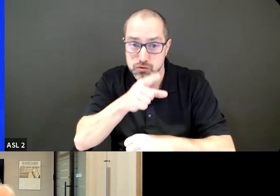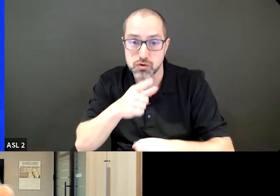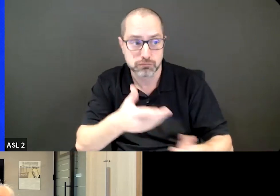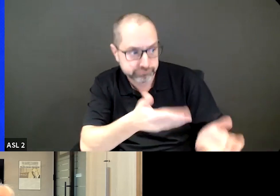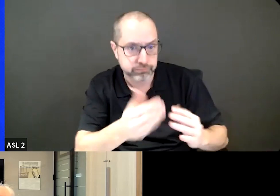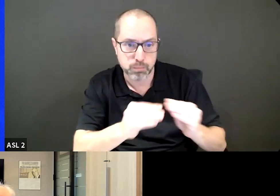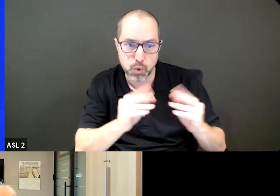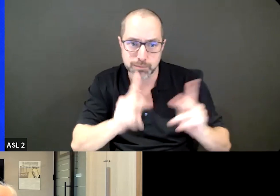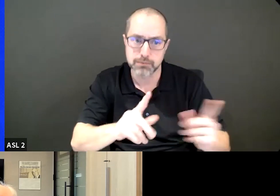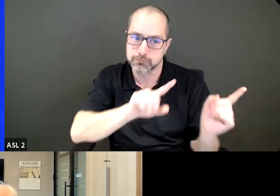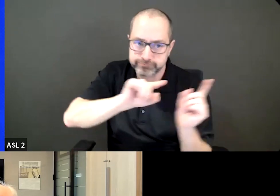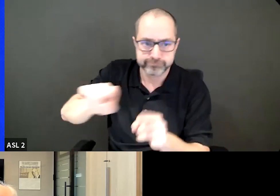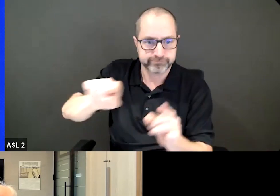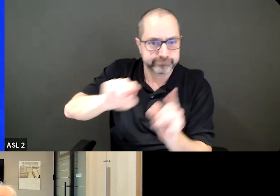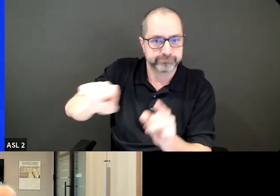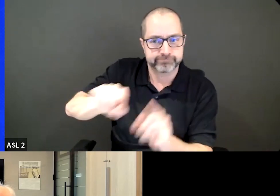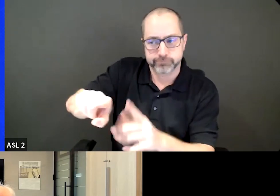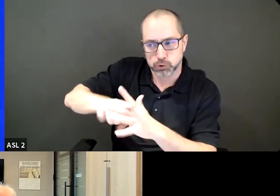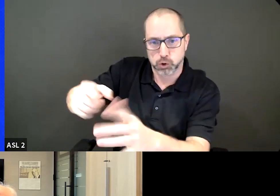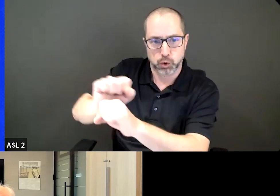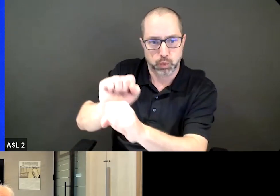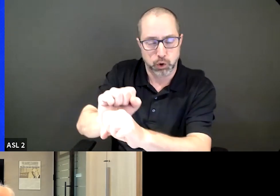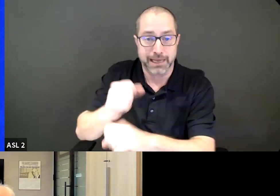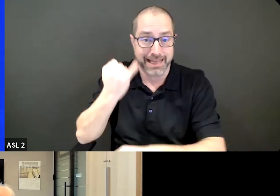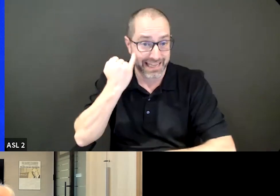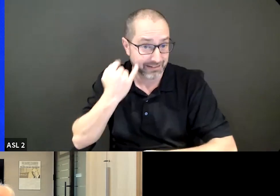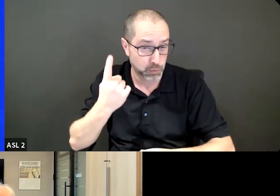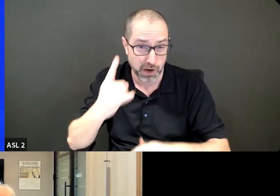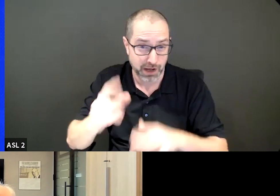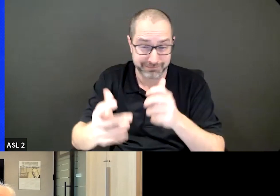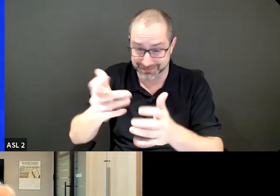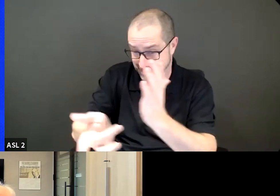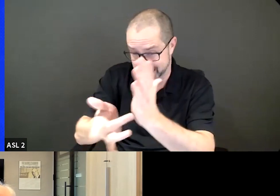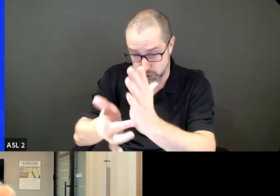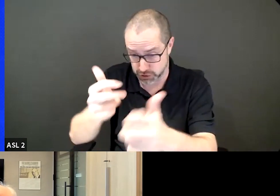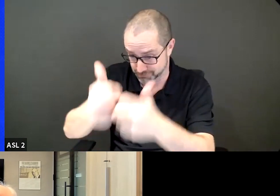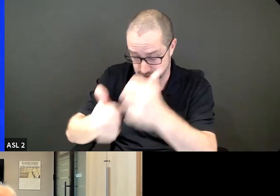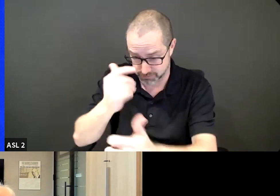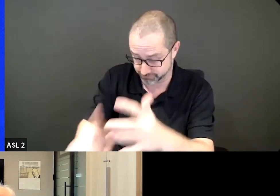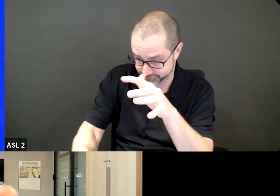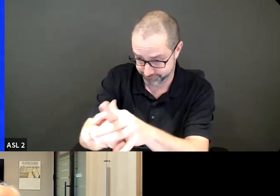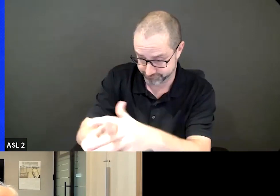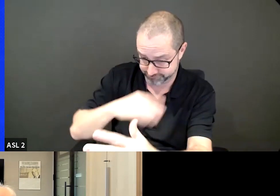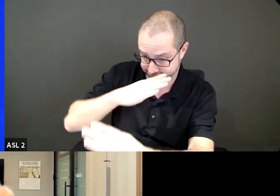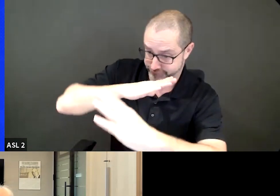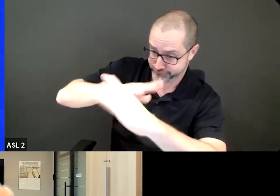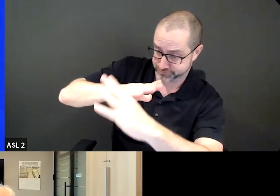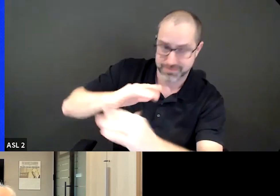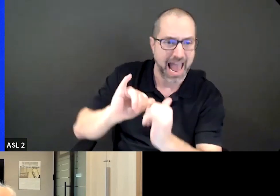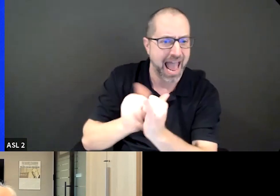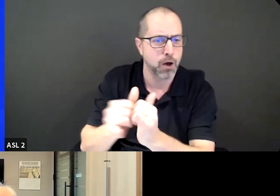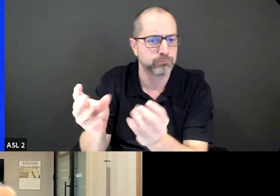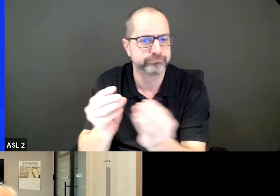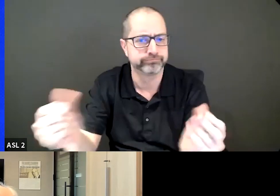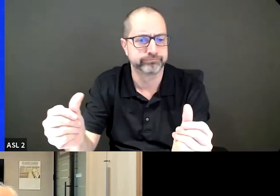into businesses. If there is a problem that's caused by technology here, how would you address that? I think first and